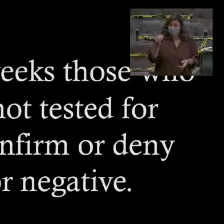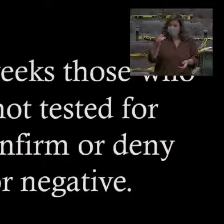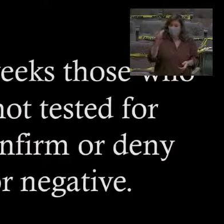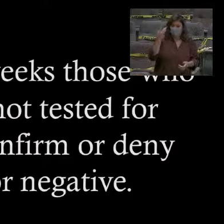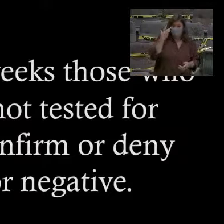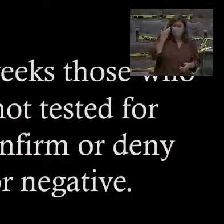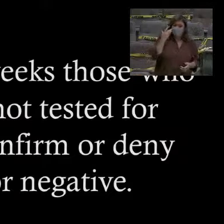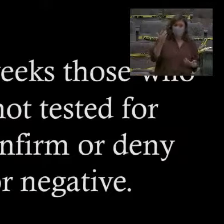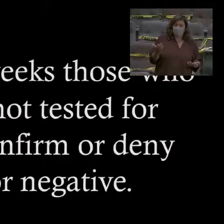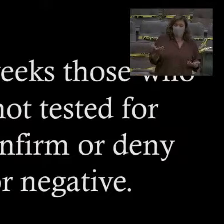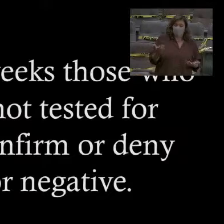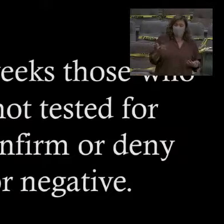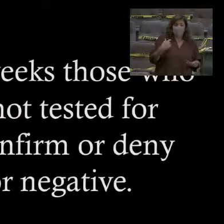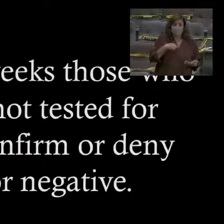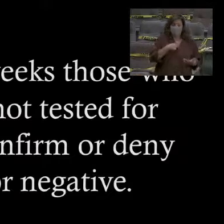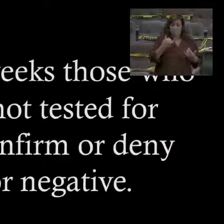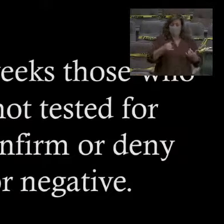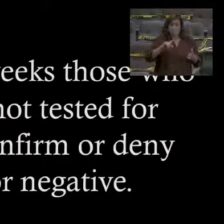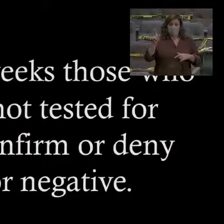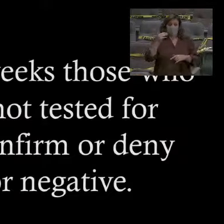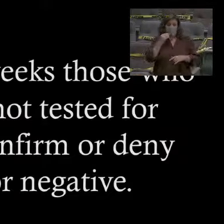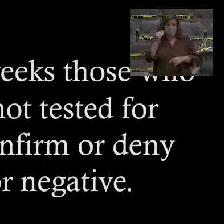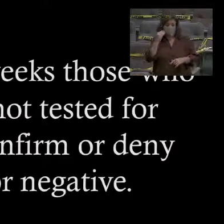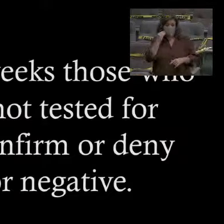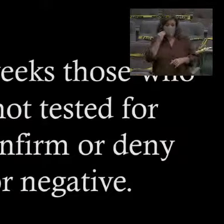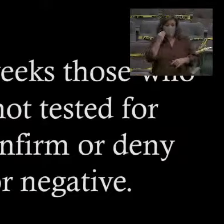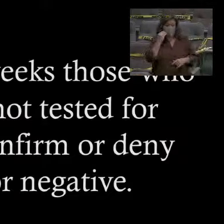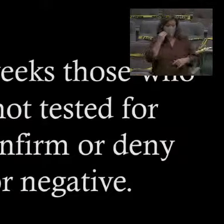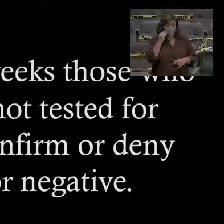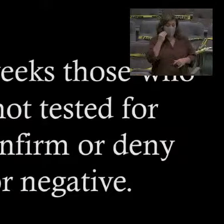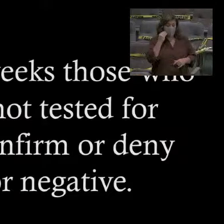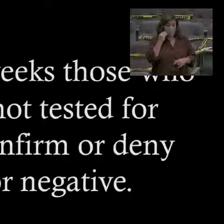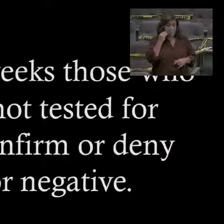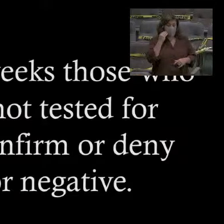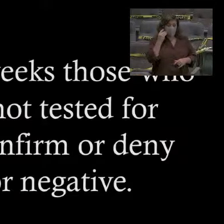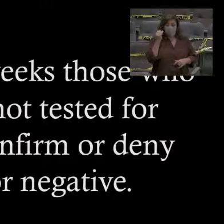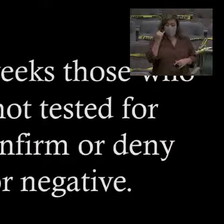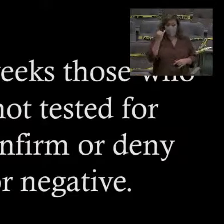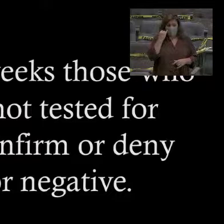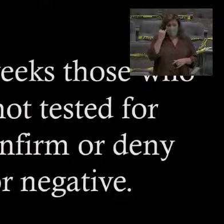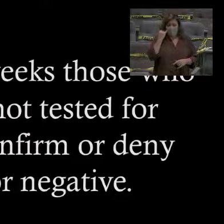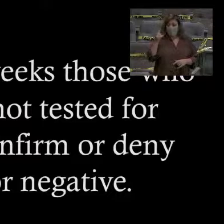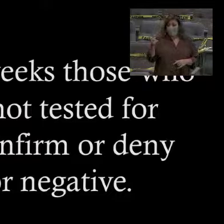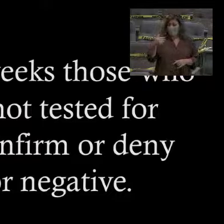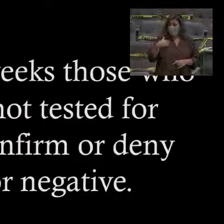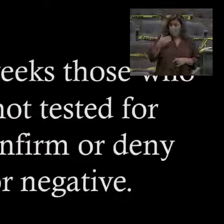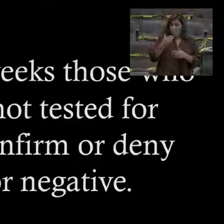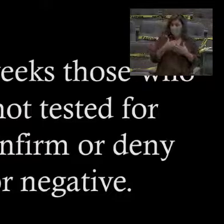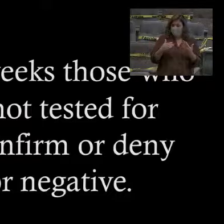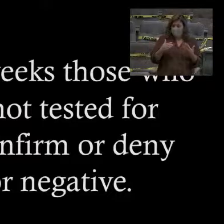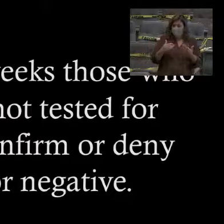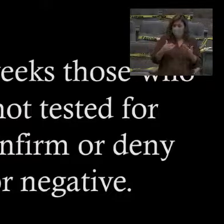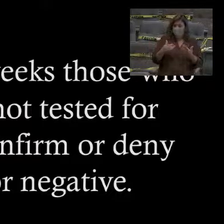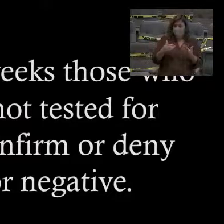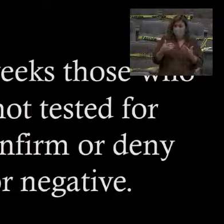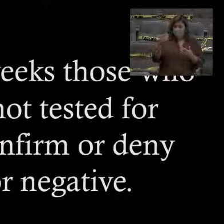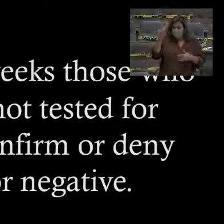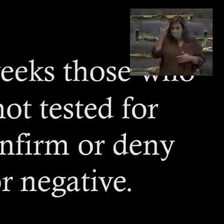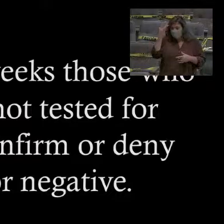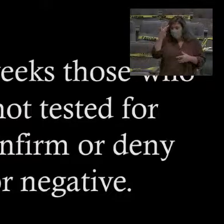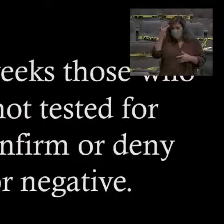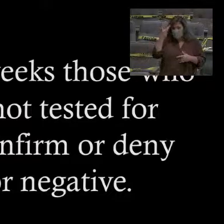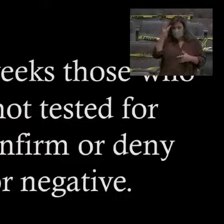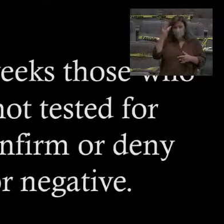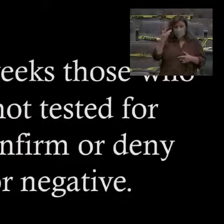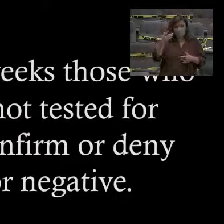So only thing that we're going to have to go on now when we get to the Department of Public Health is the family member said he had some symptoms, some signs.